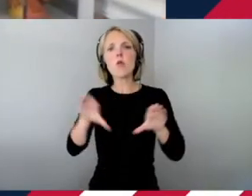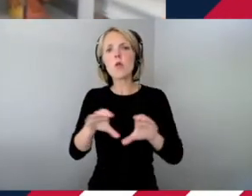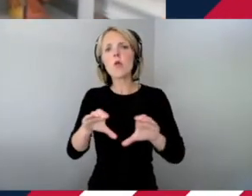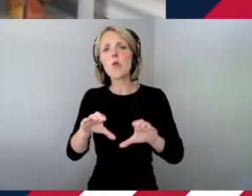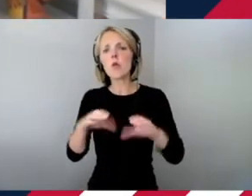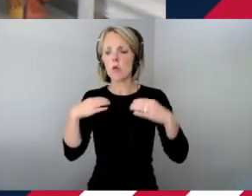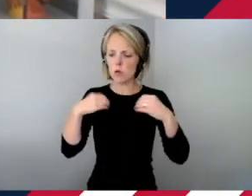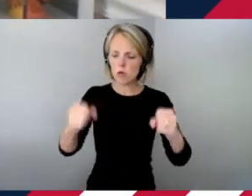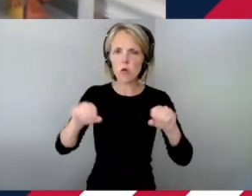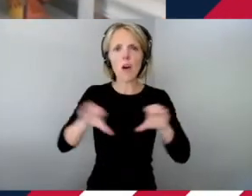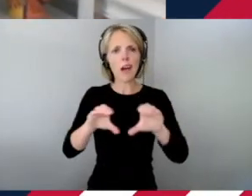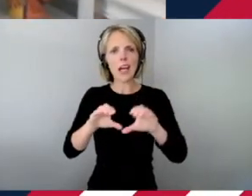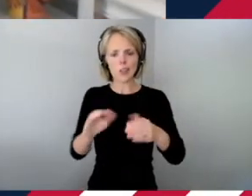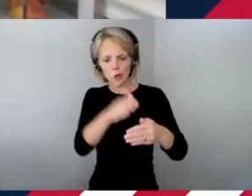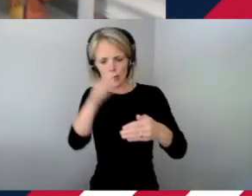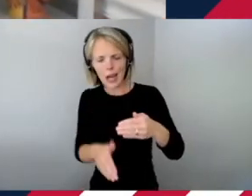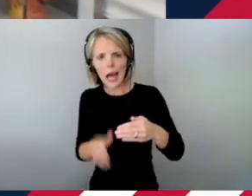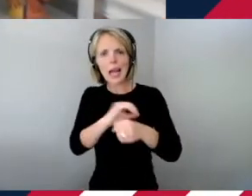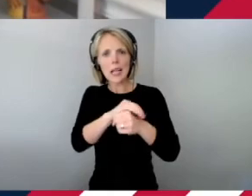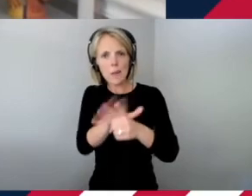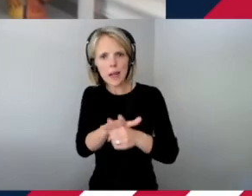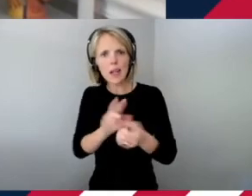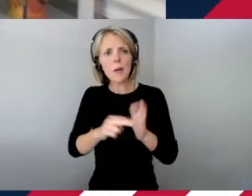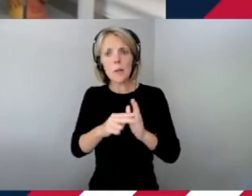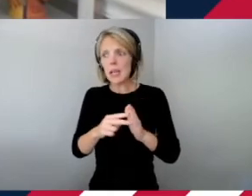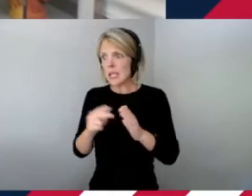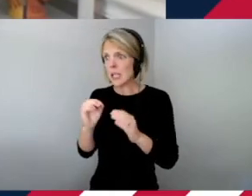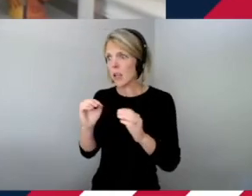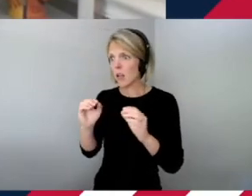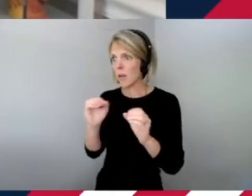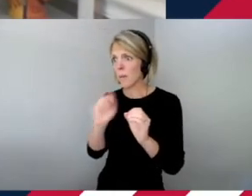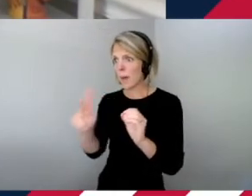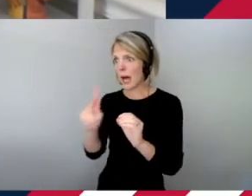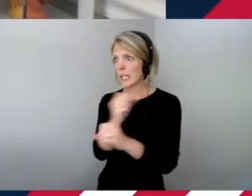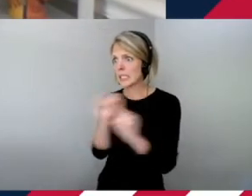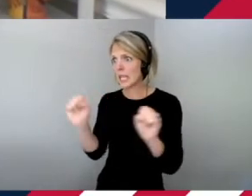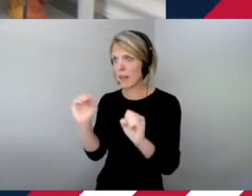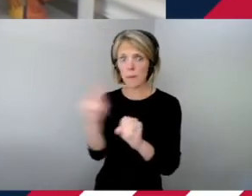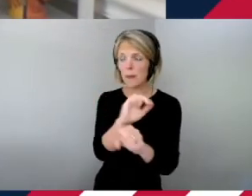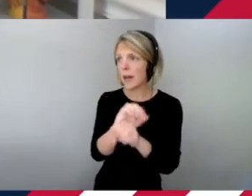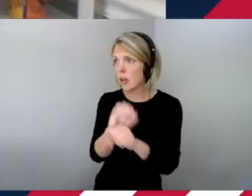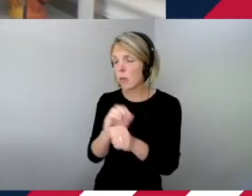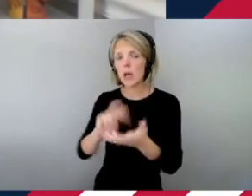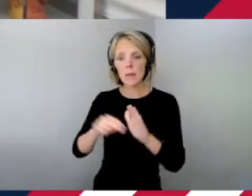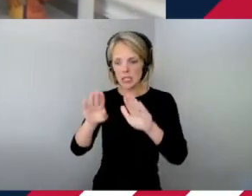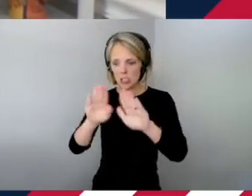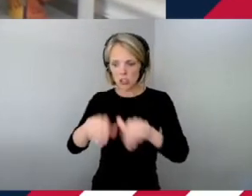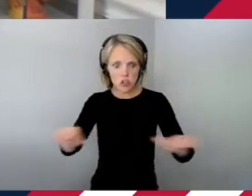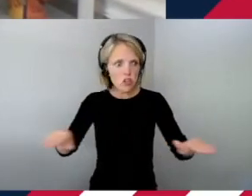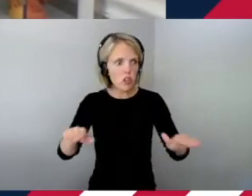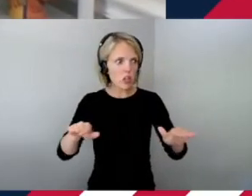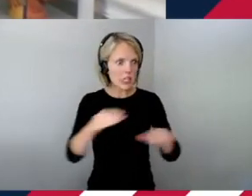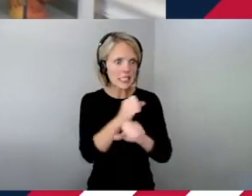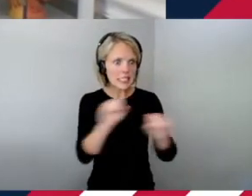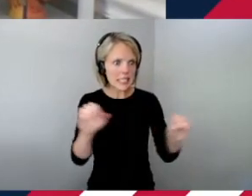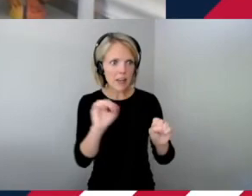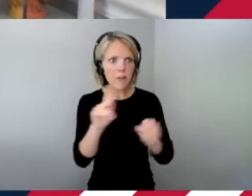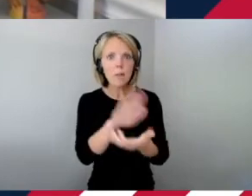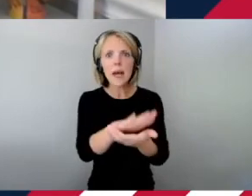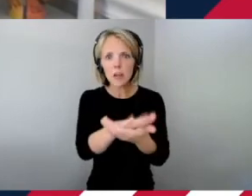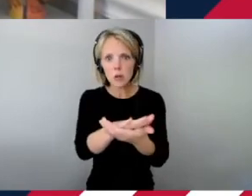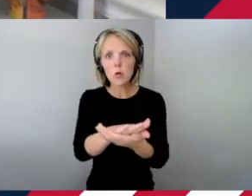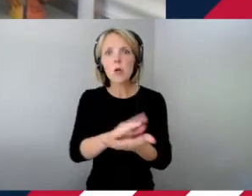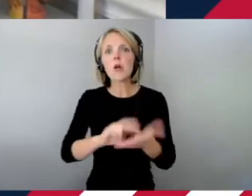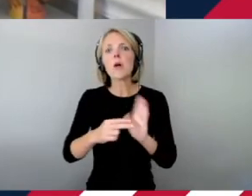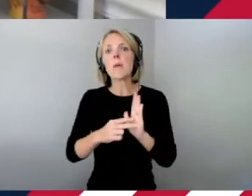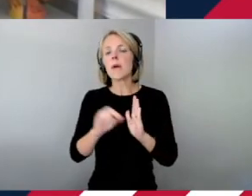end this pandemic, to put Americans back to work safely, to make our children go back to school safely, and to